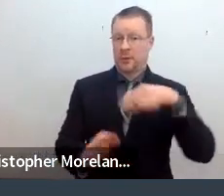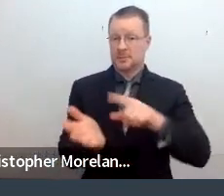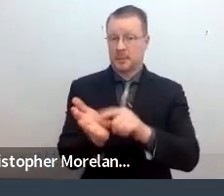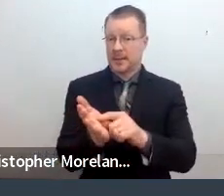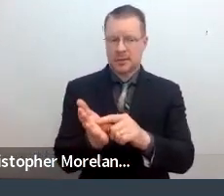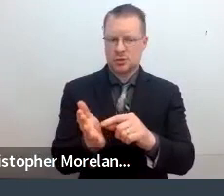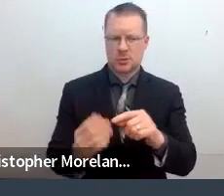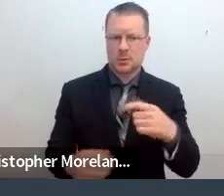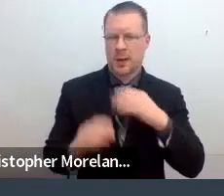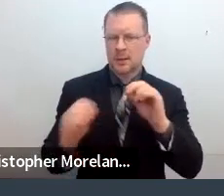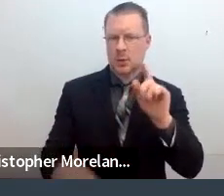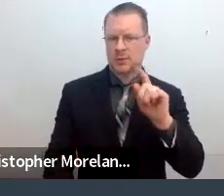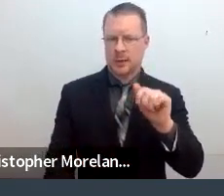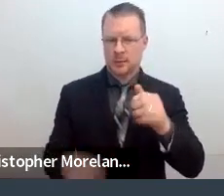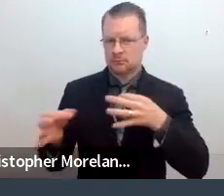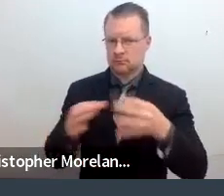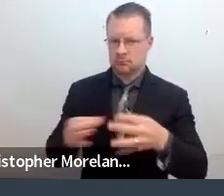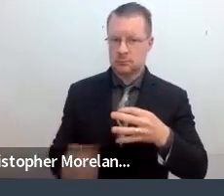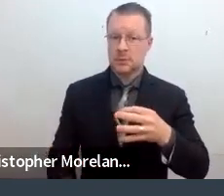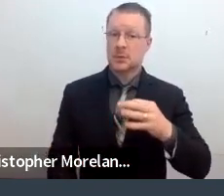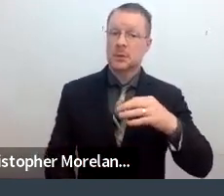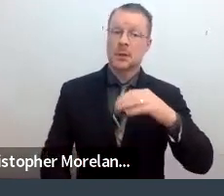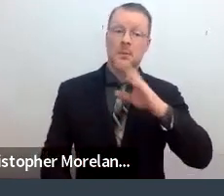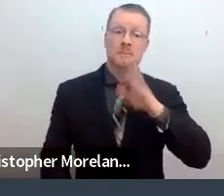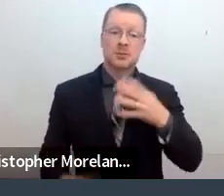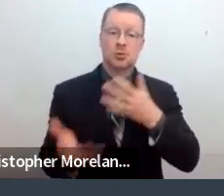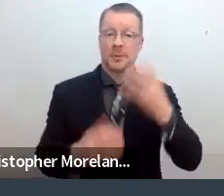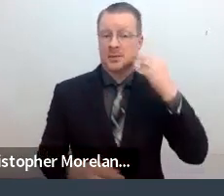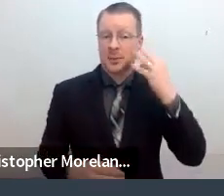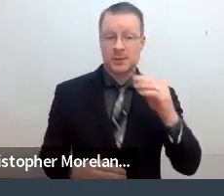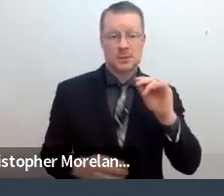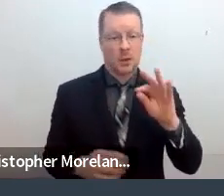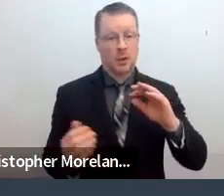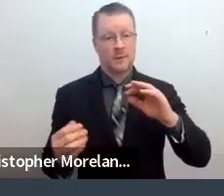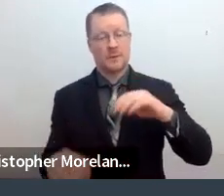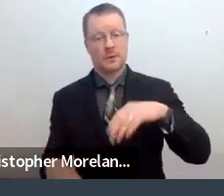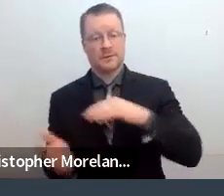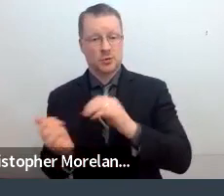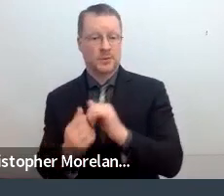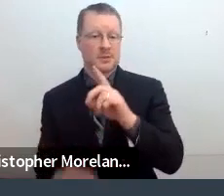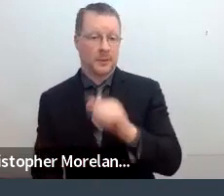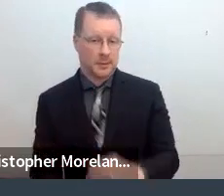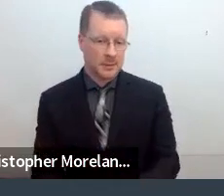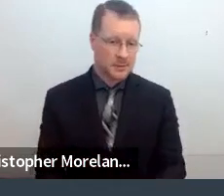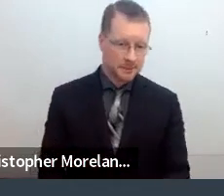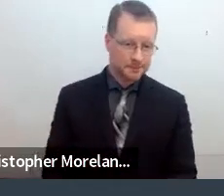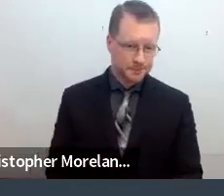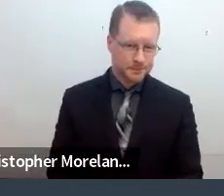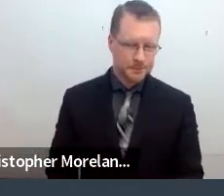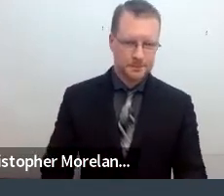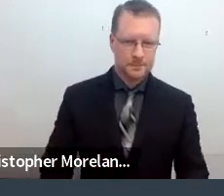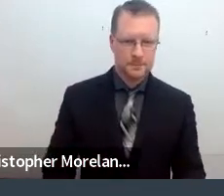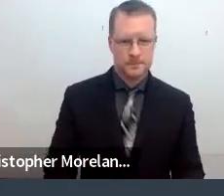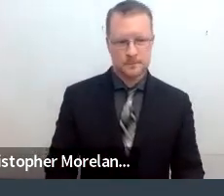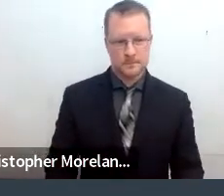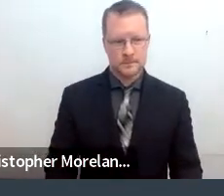this research, prior to this publication, we had no data that explained this phenomenon or this event